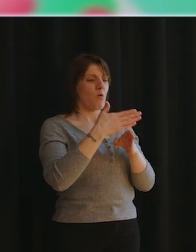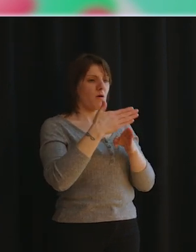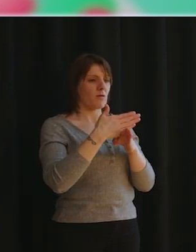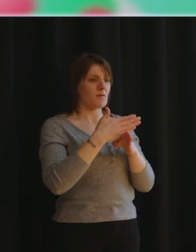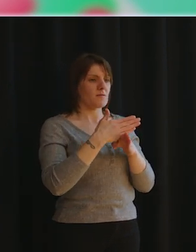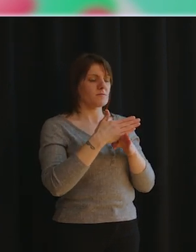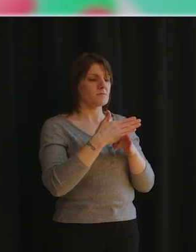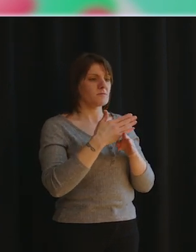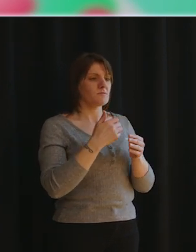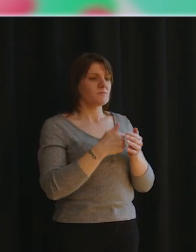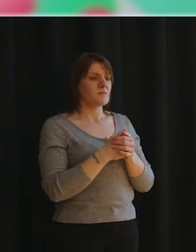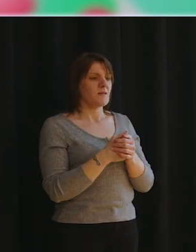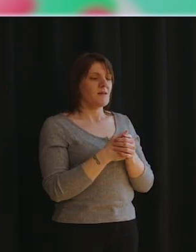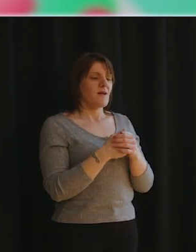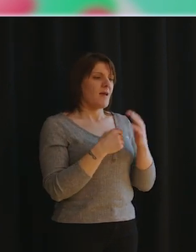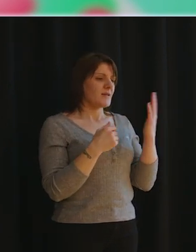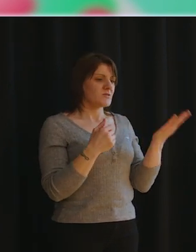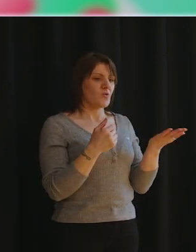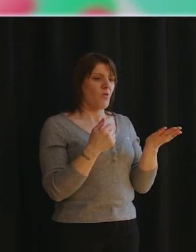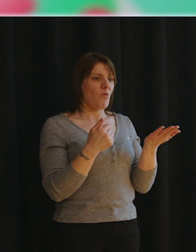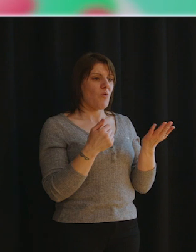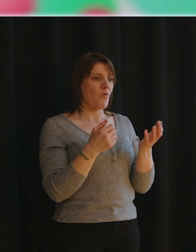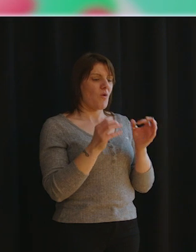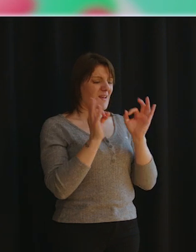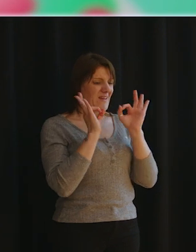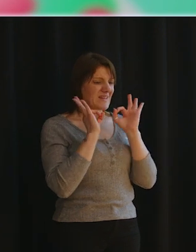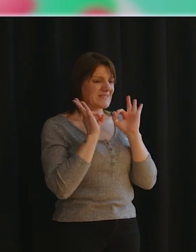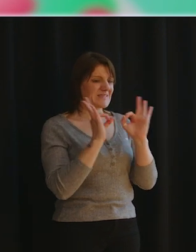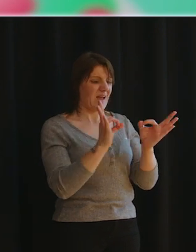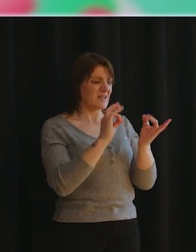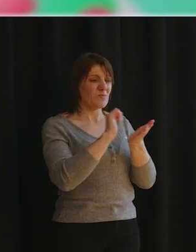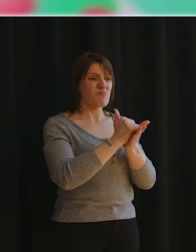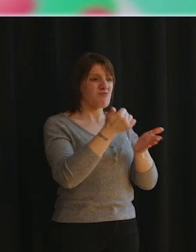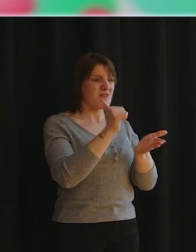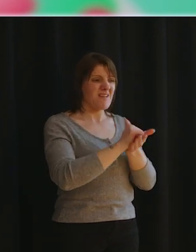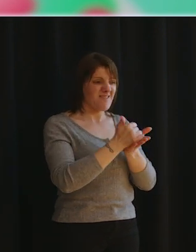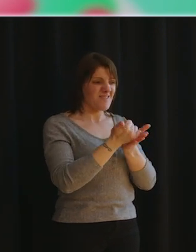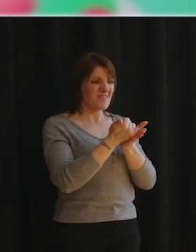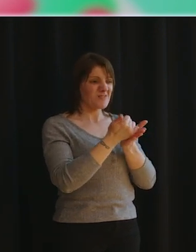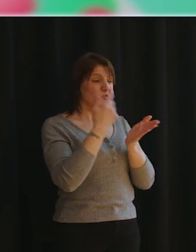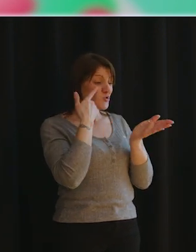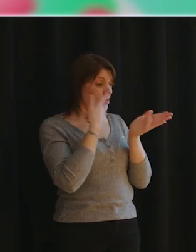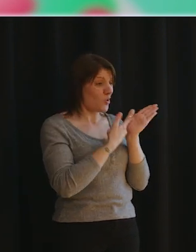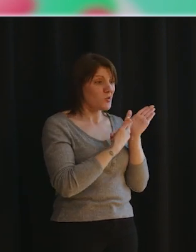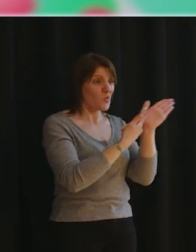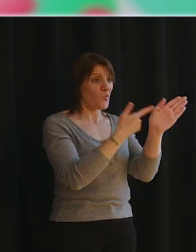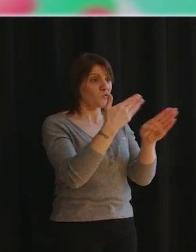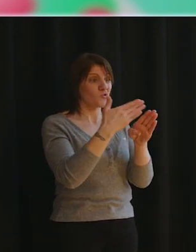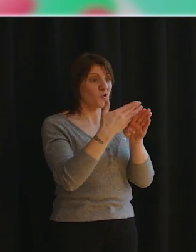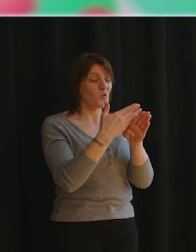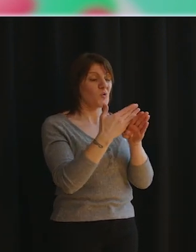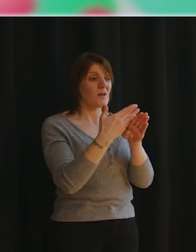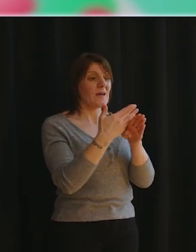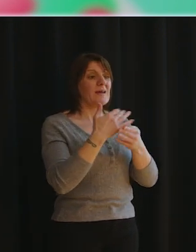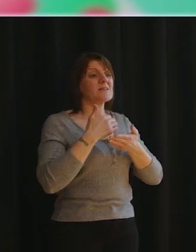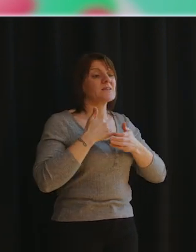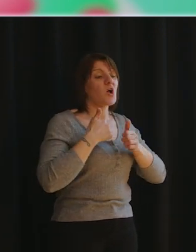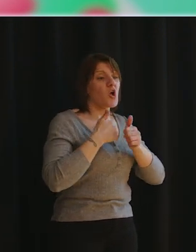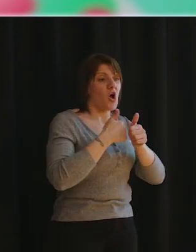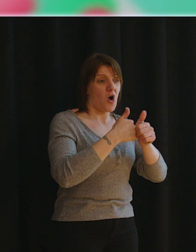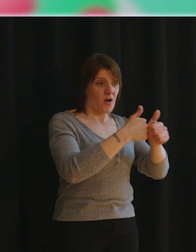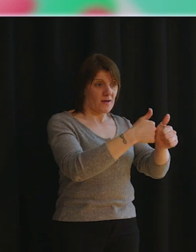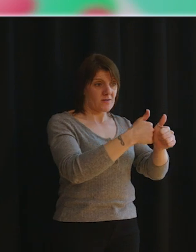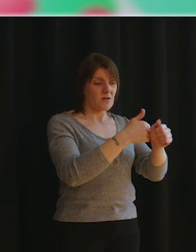it was a blueprint, you would follow it exactly and it would work every single time. But it's not. It's a framework. It's